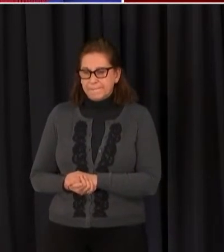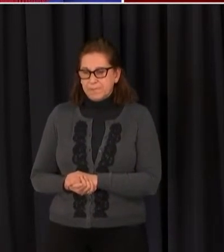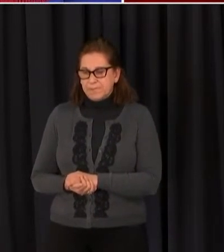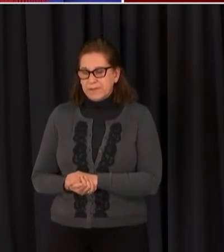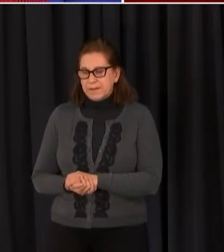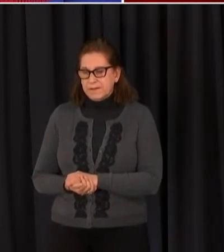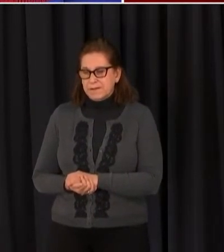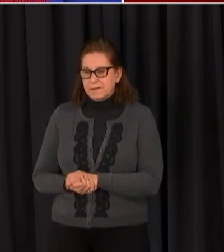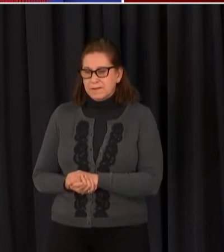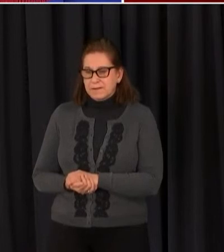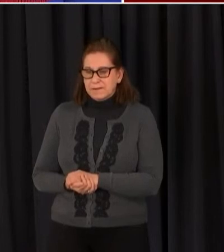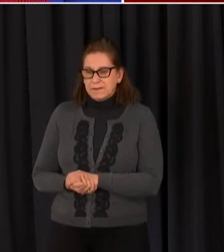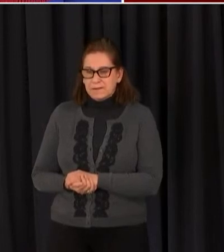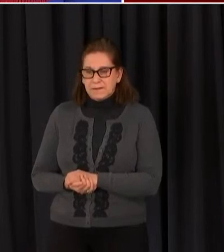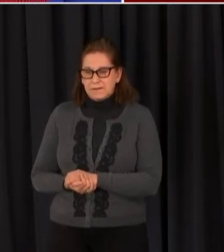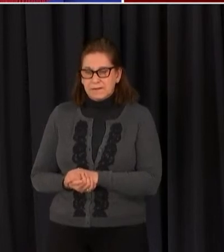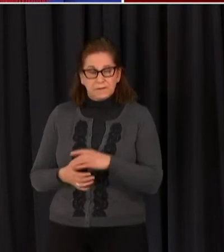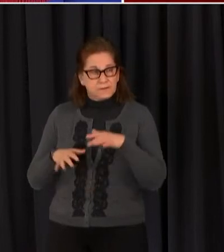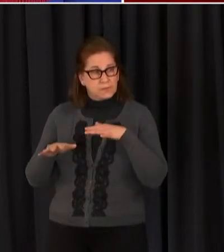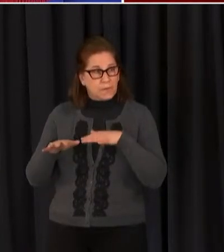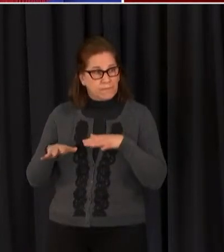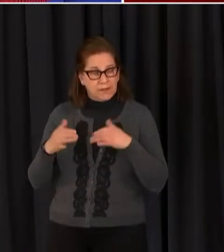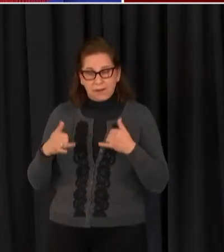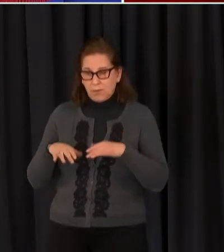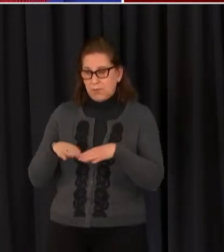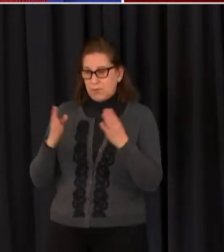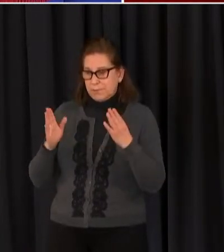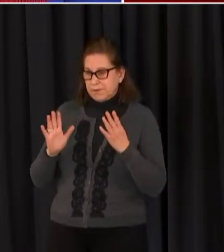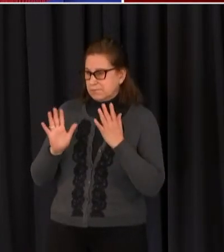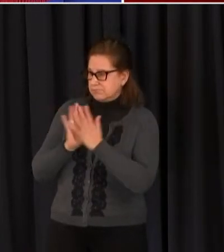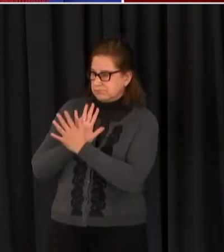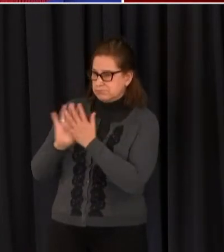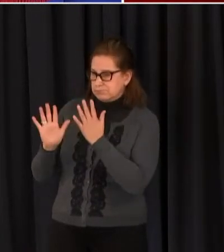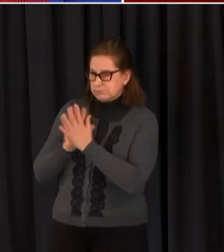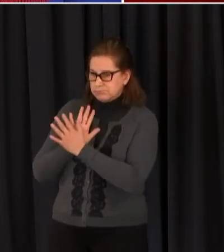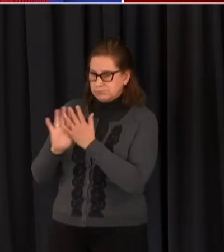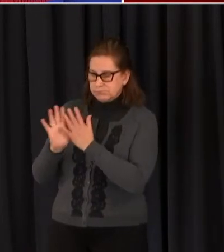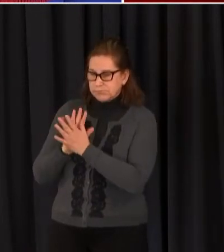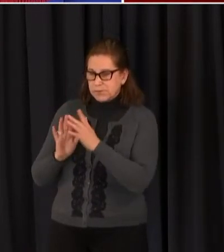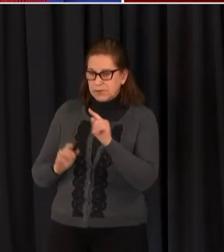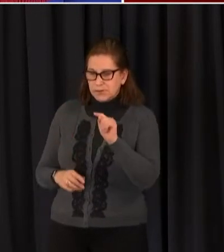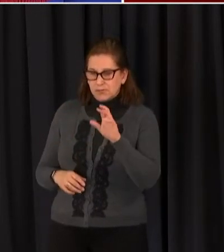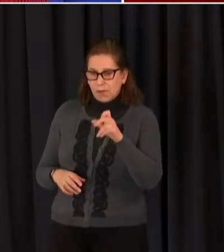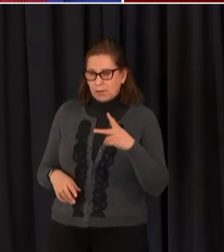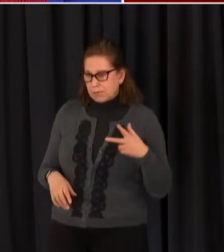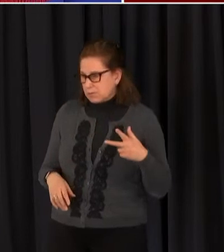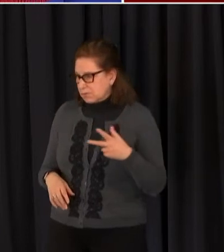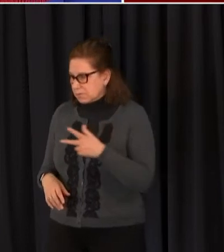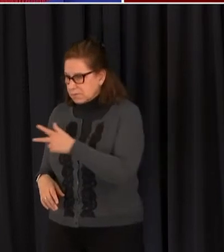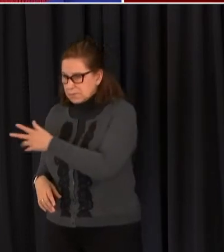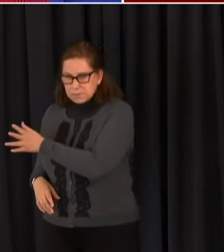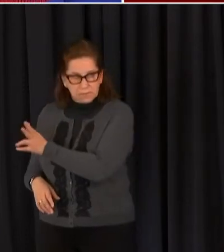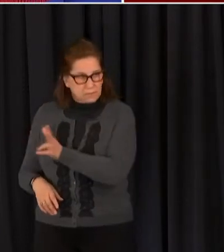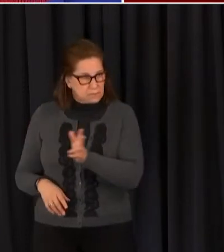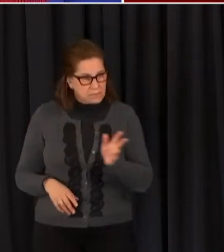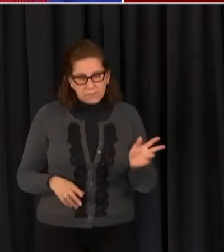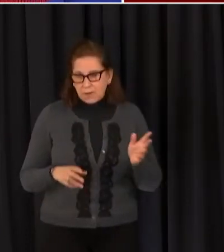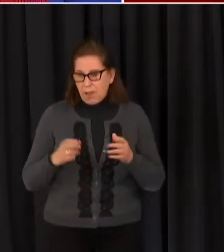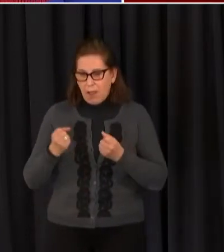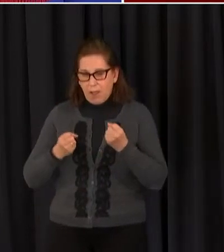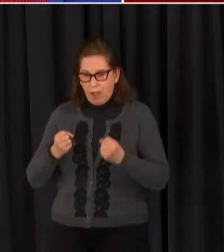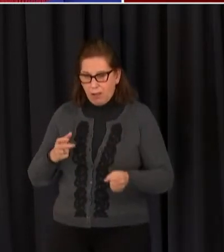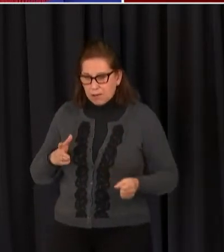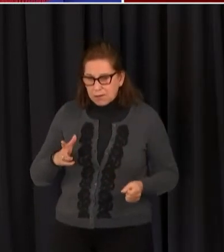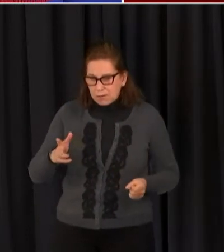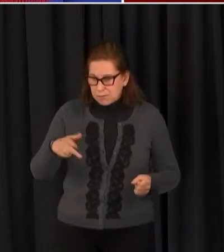beginning today, and we have also had other traffic movements on Black Lives Matter Plaza before that. We